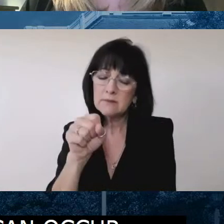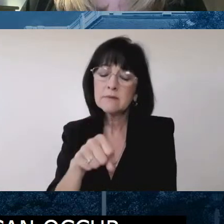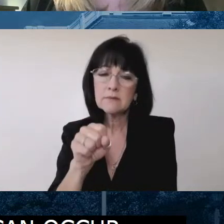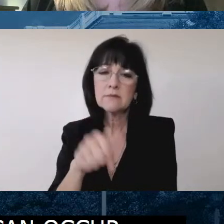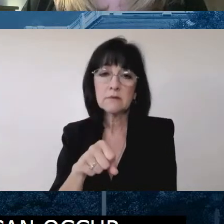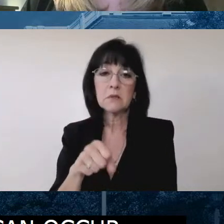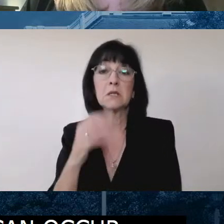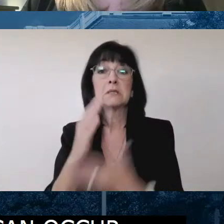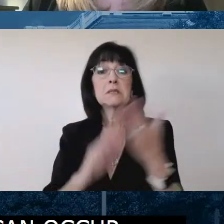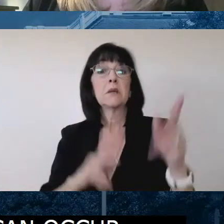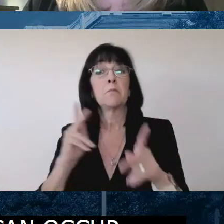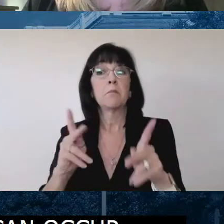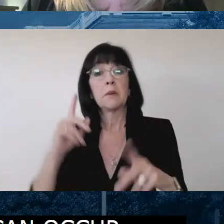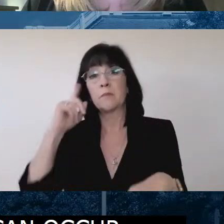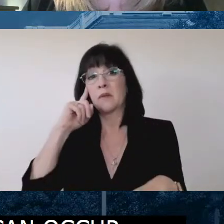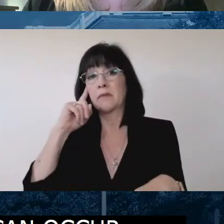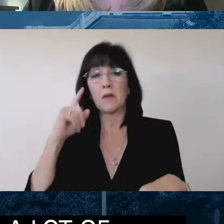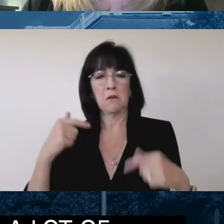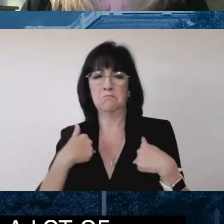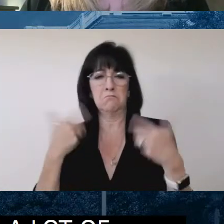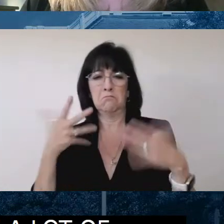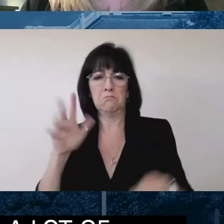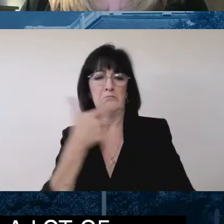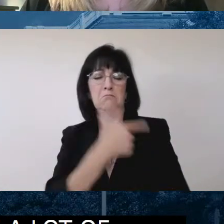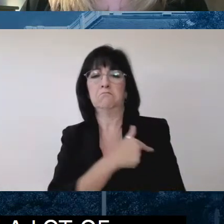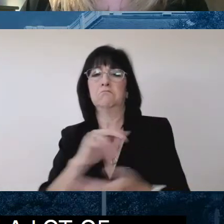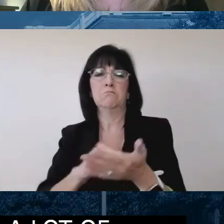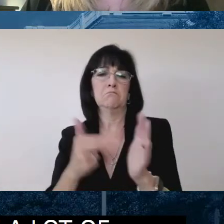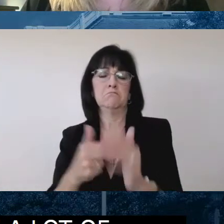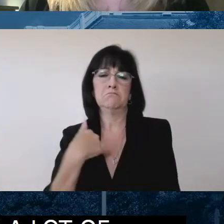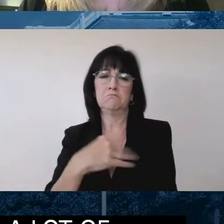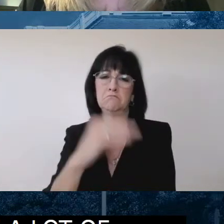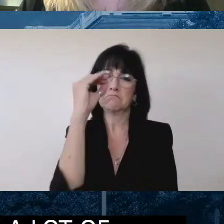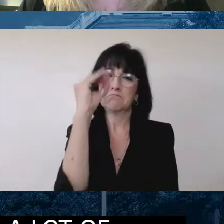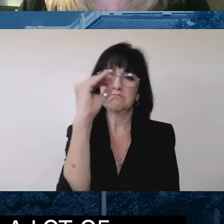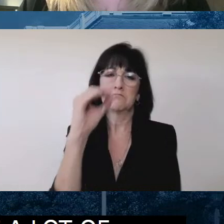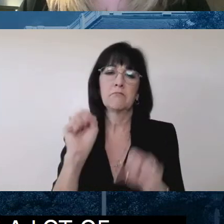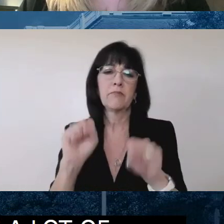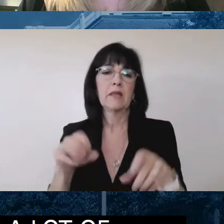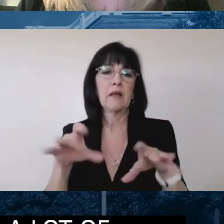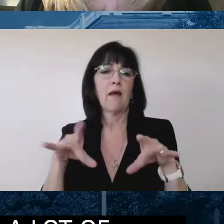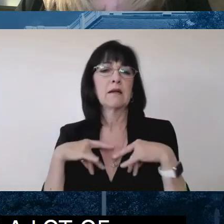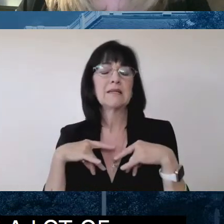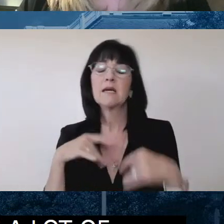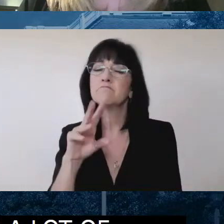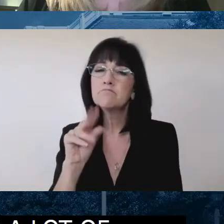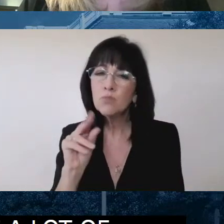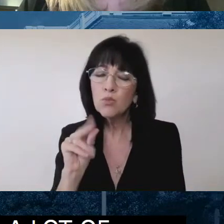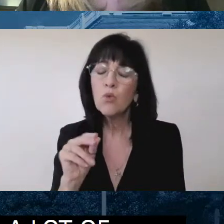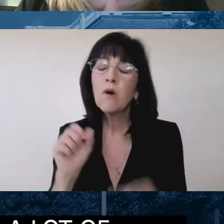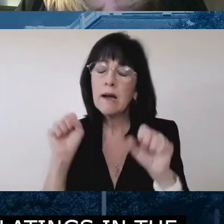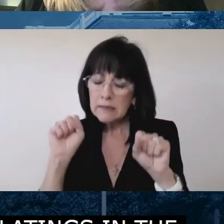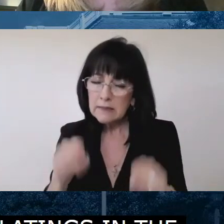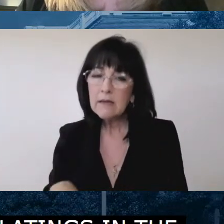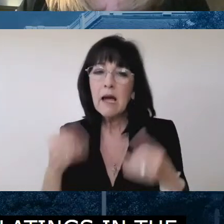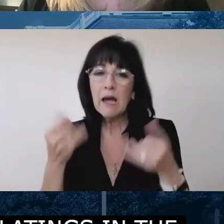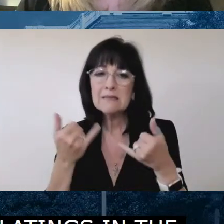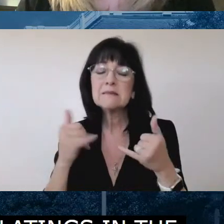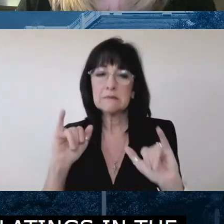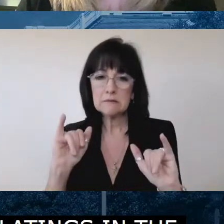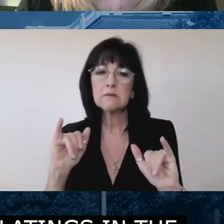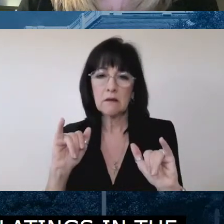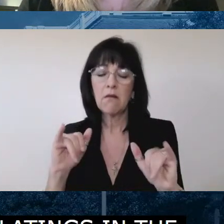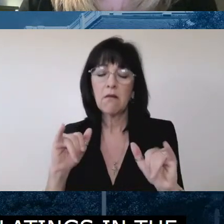contagious infection circulating in the community, even vaccines that are 95%